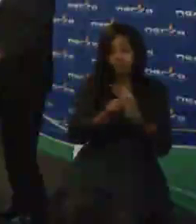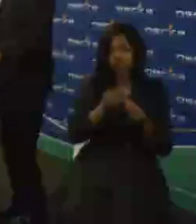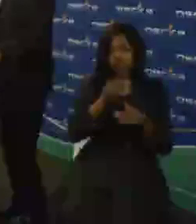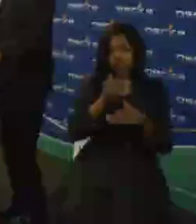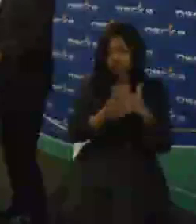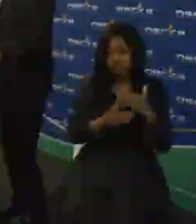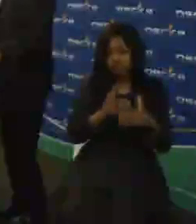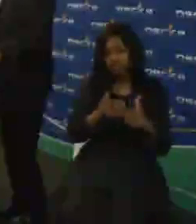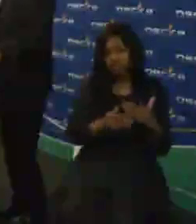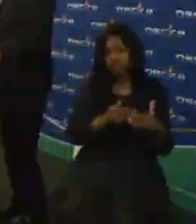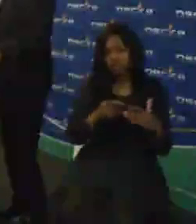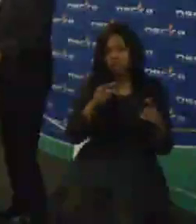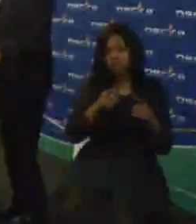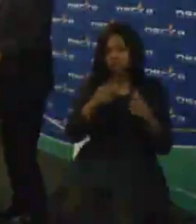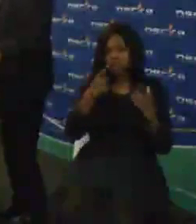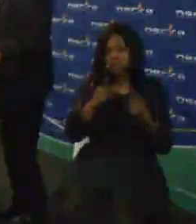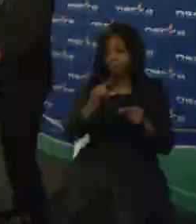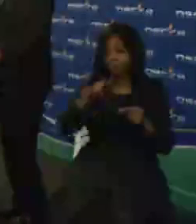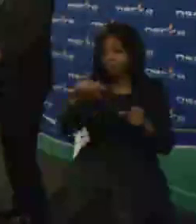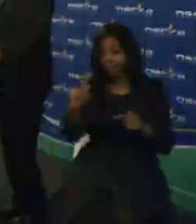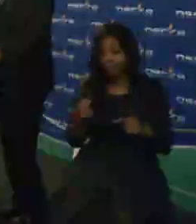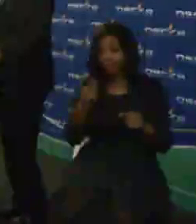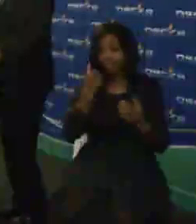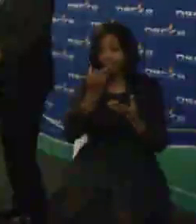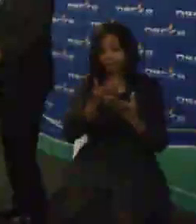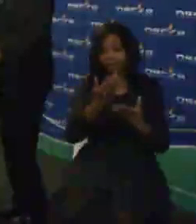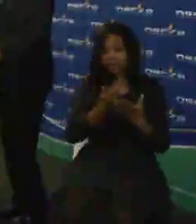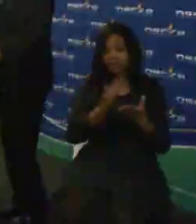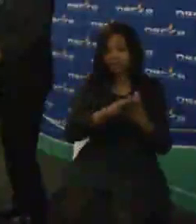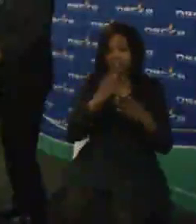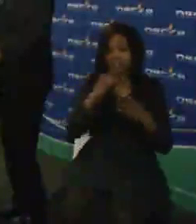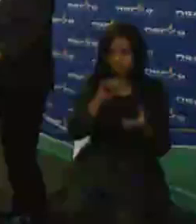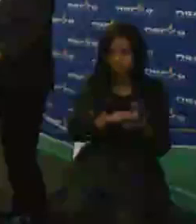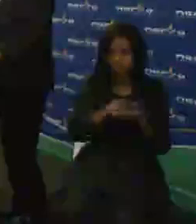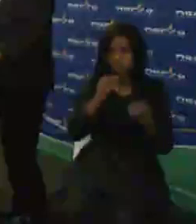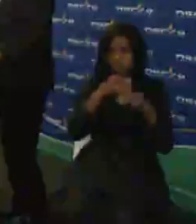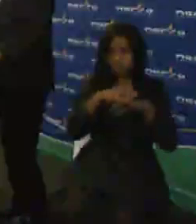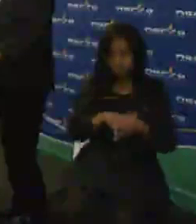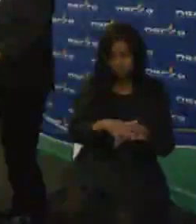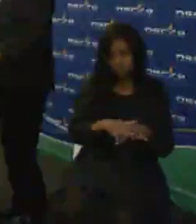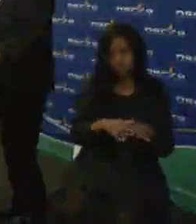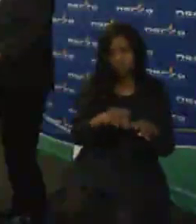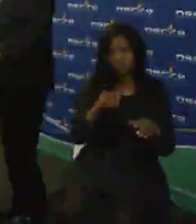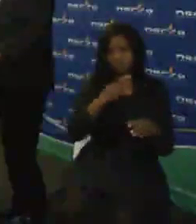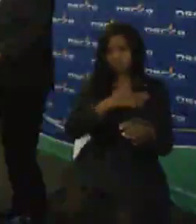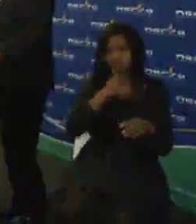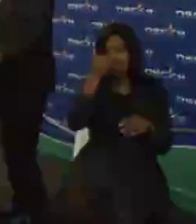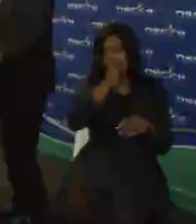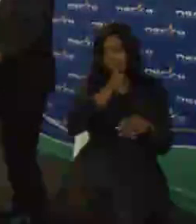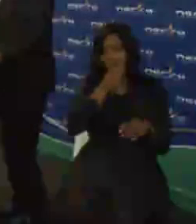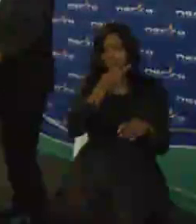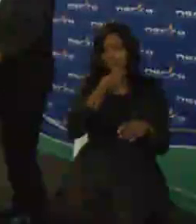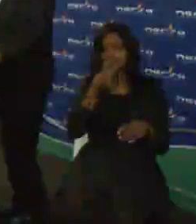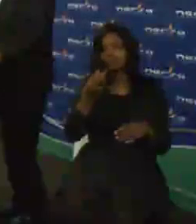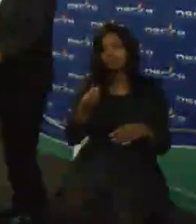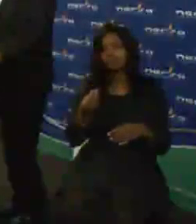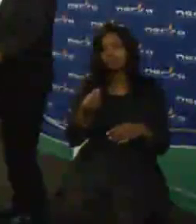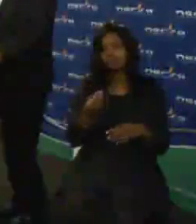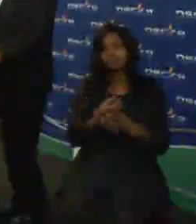procedurally to do another application and for that to be implemented by April 2020.